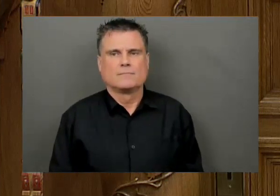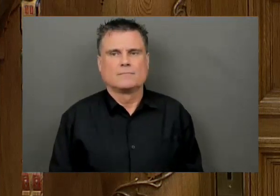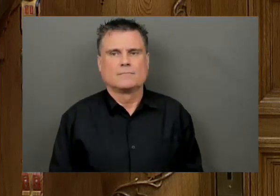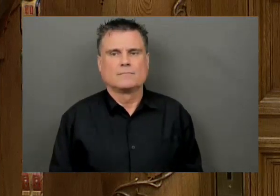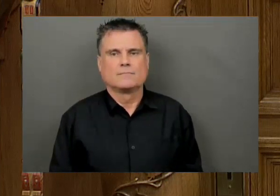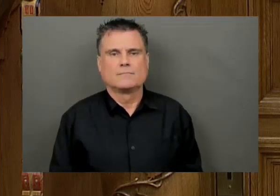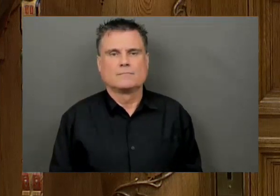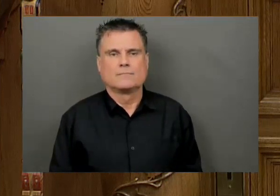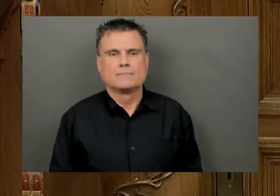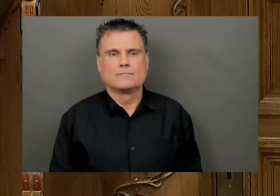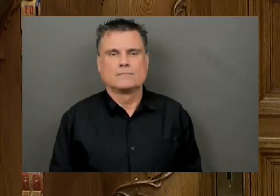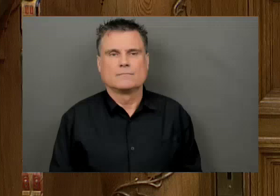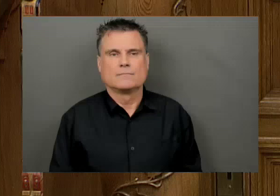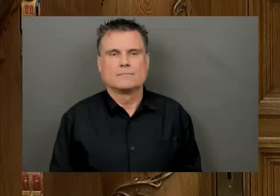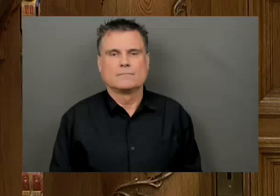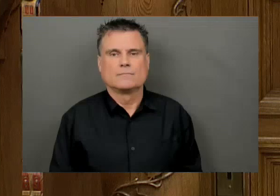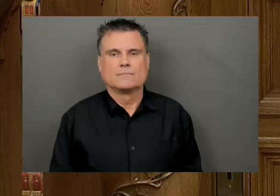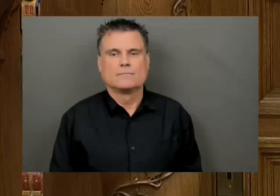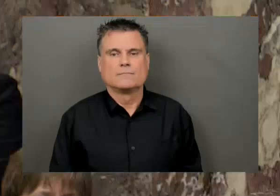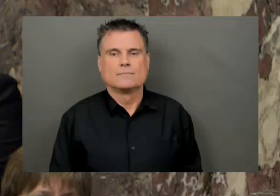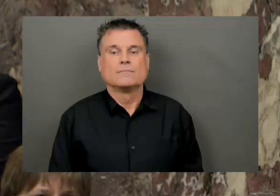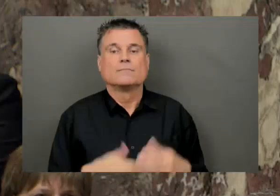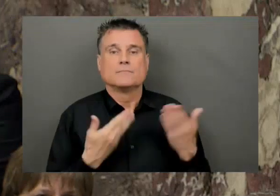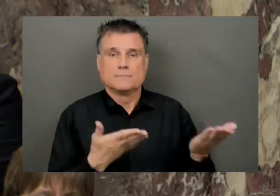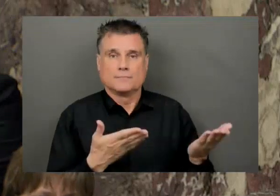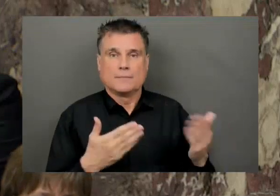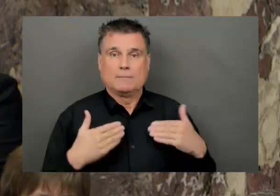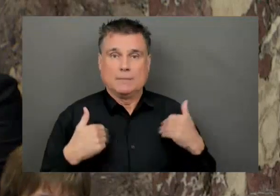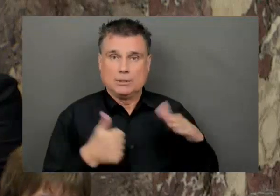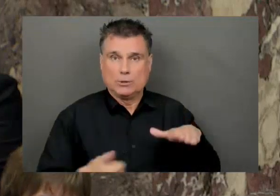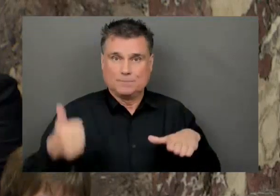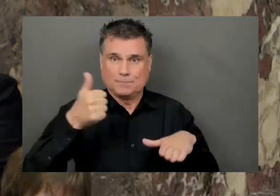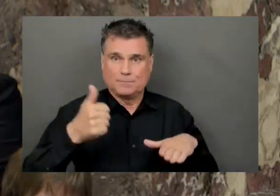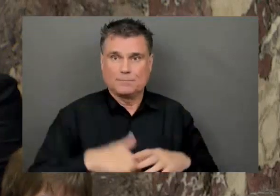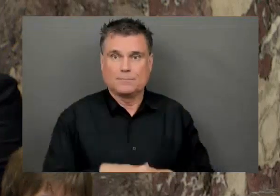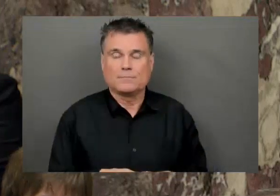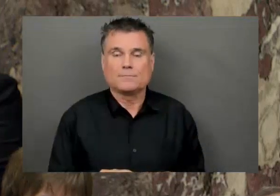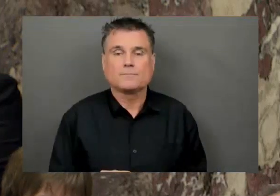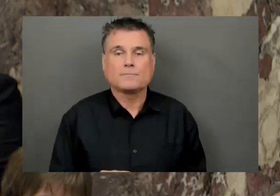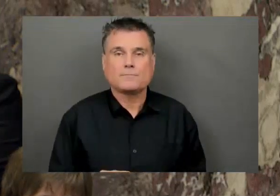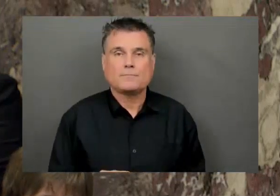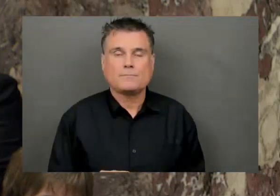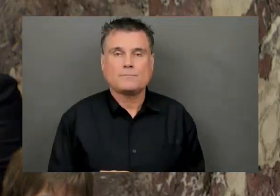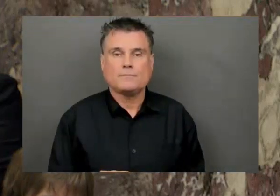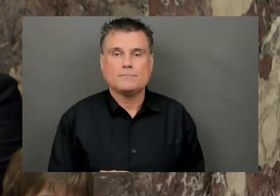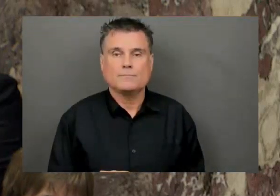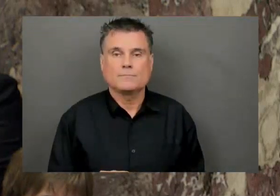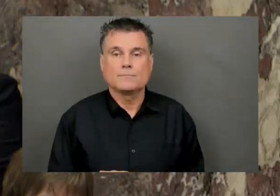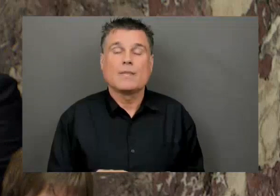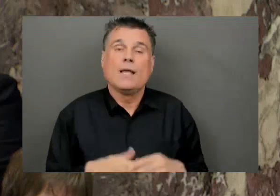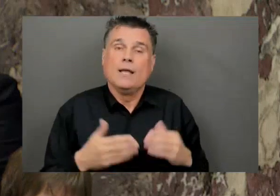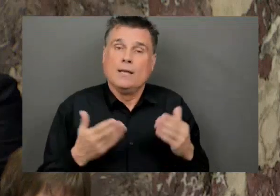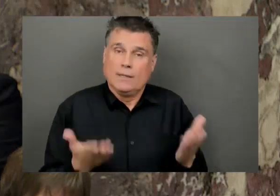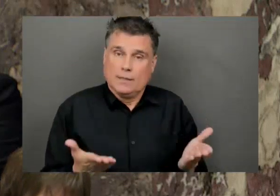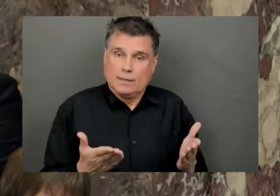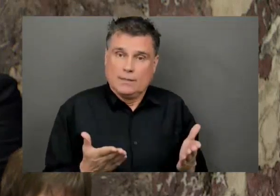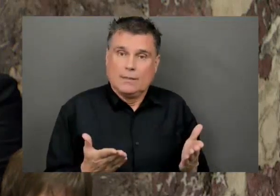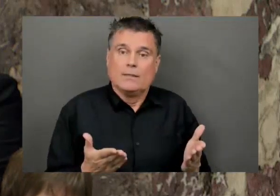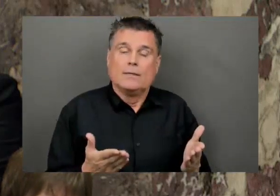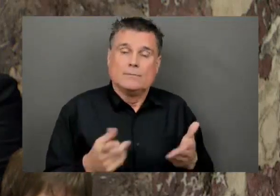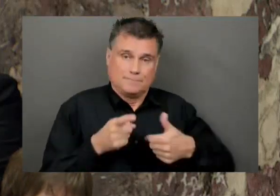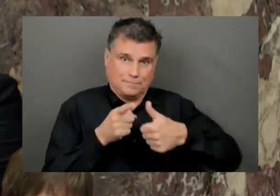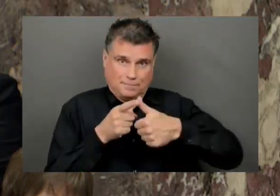Minister of Health. Well, Honourable Speaker, for starters, we're working with the BC Nurses Union every day.